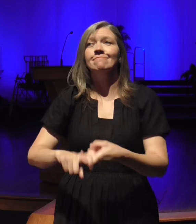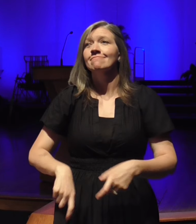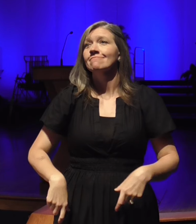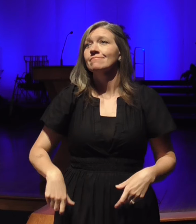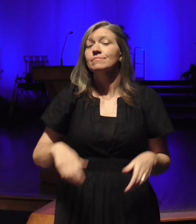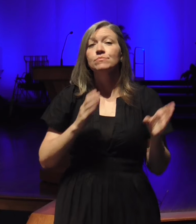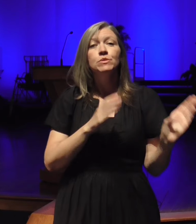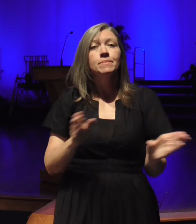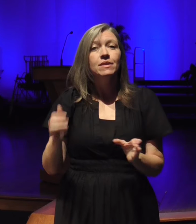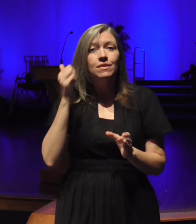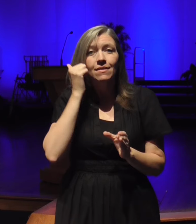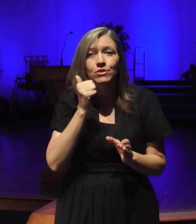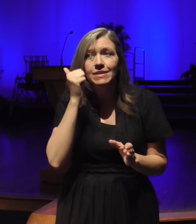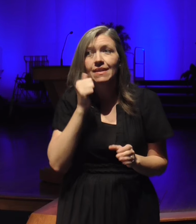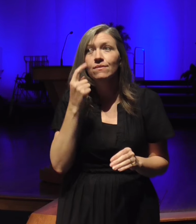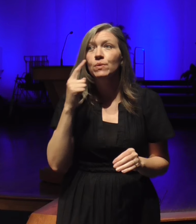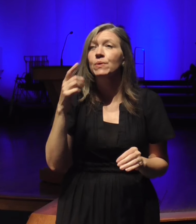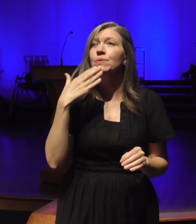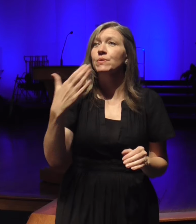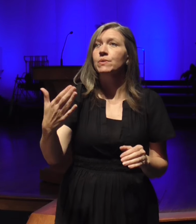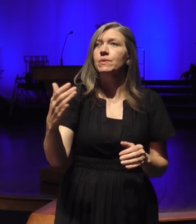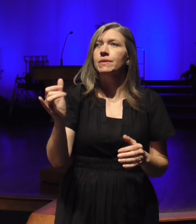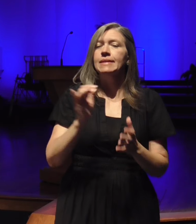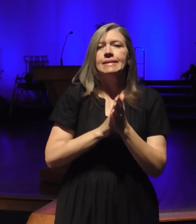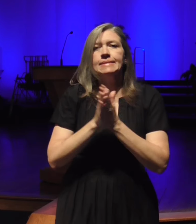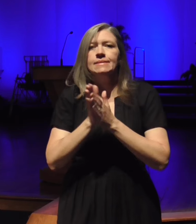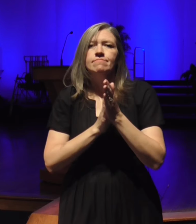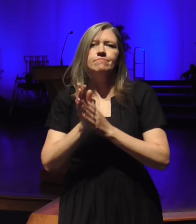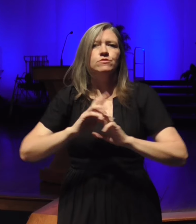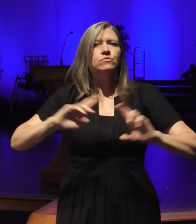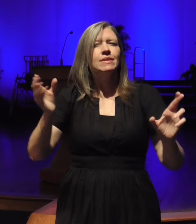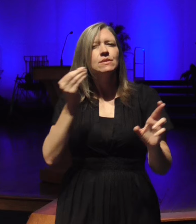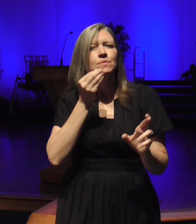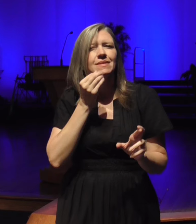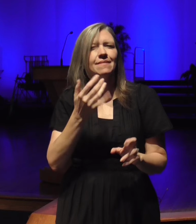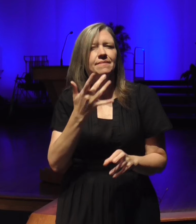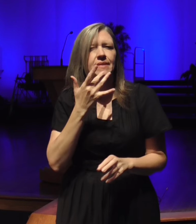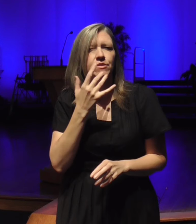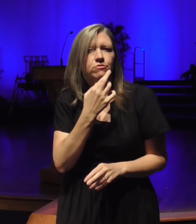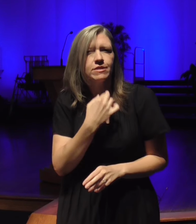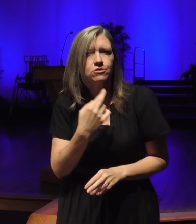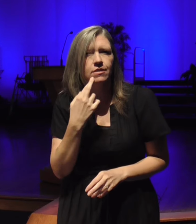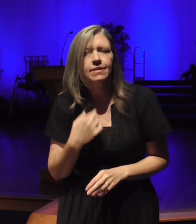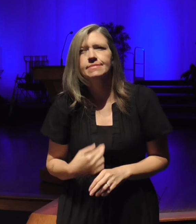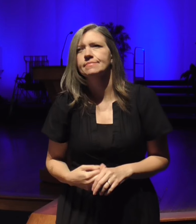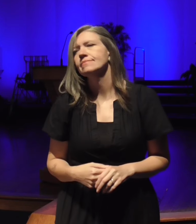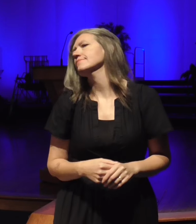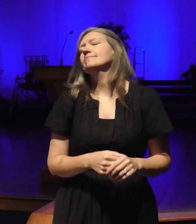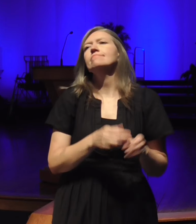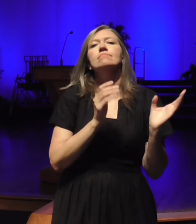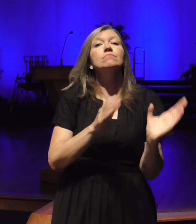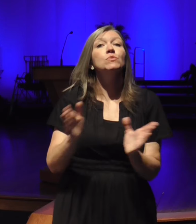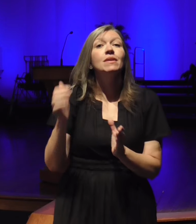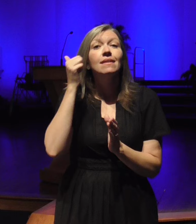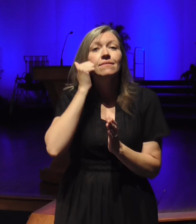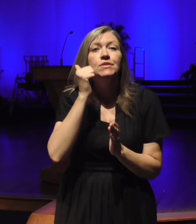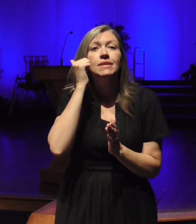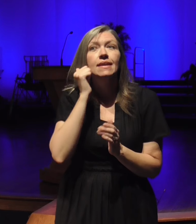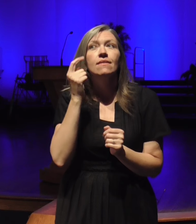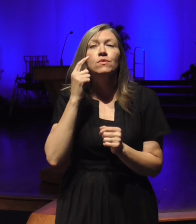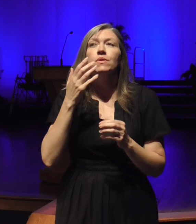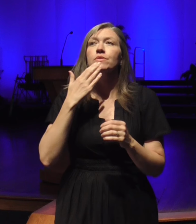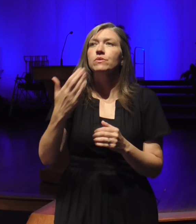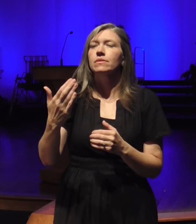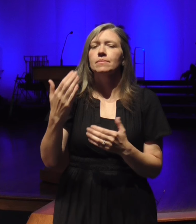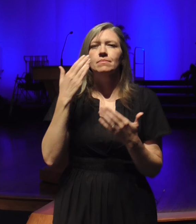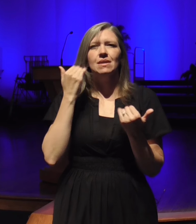want to prepare for this good every day like we're about to meet our best friend. We want to prepare for this good every day with anticipation like we're going